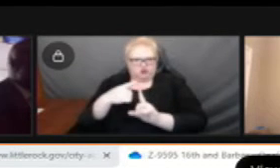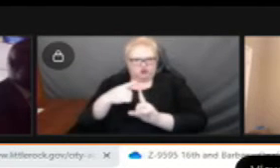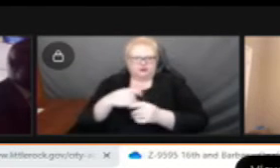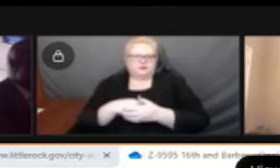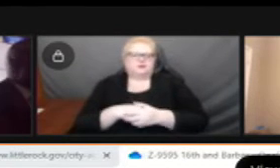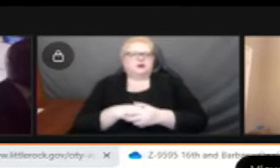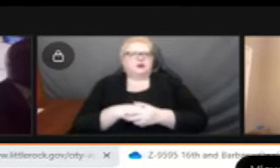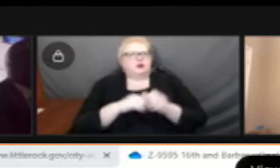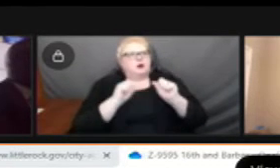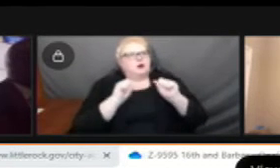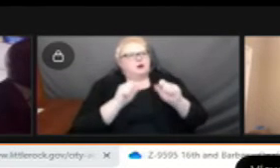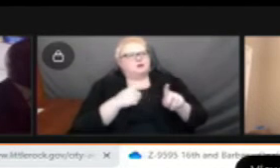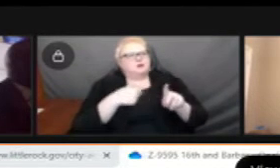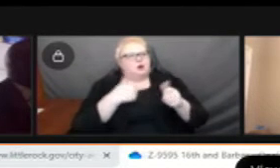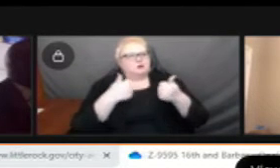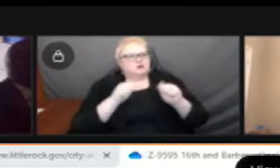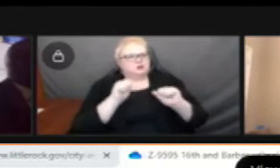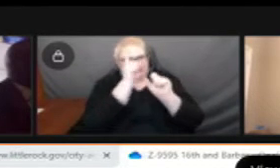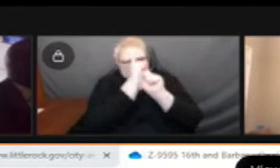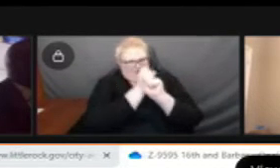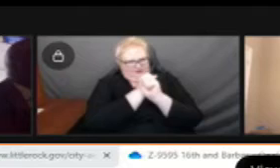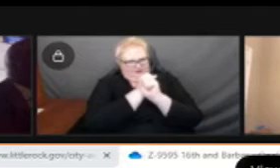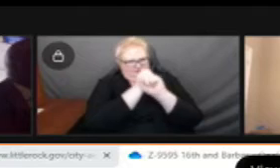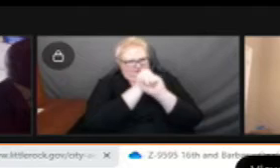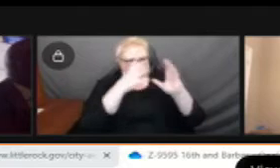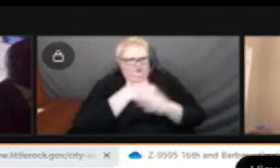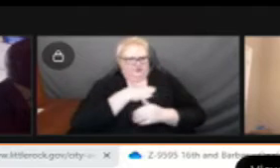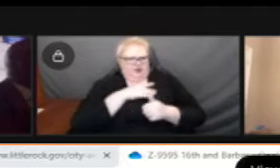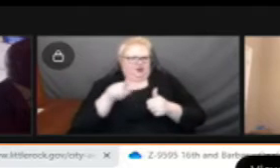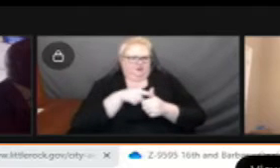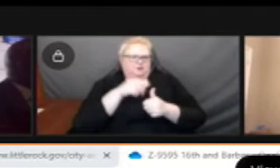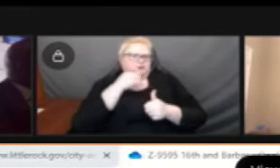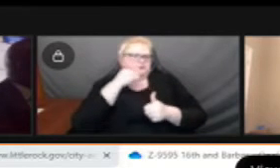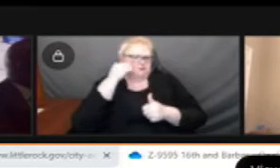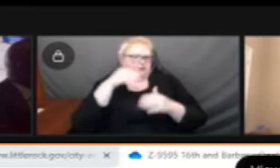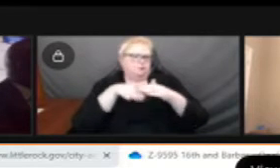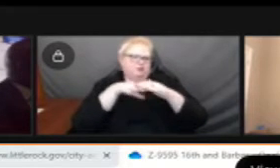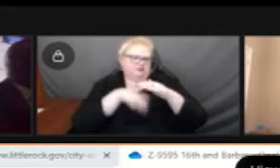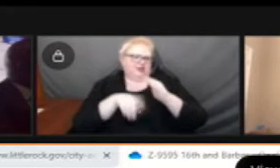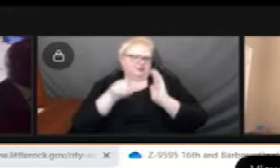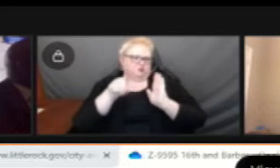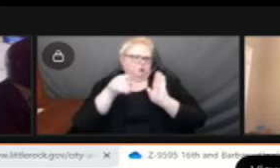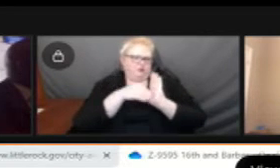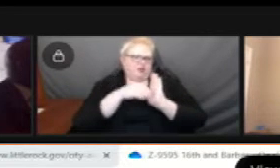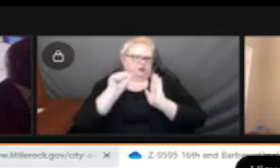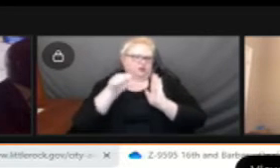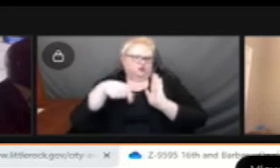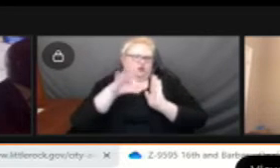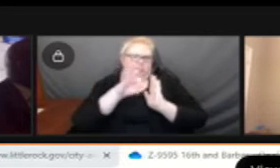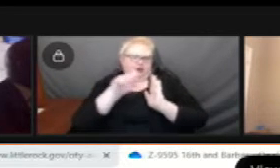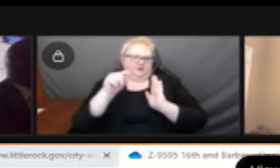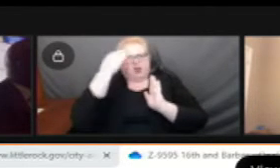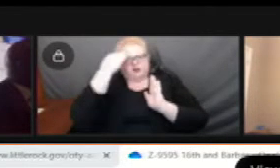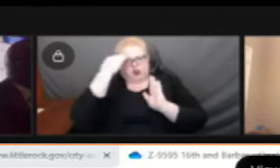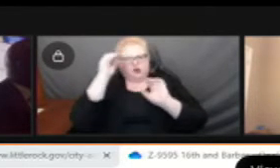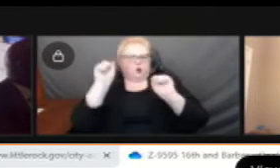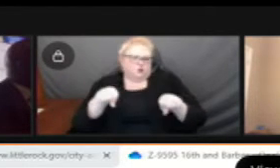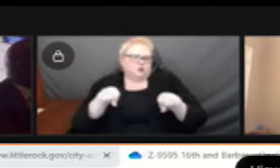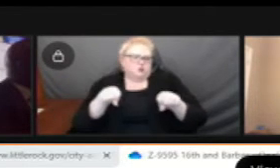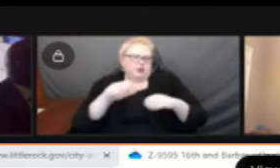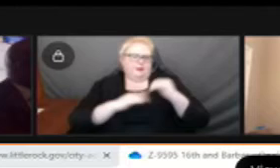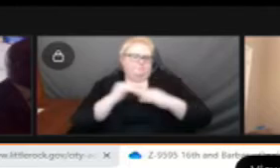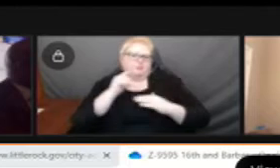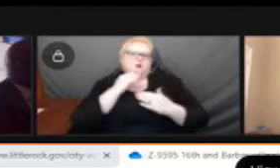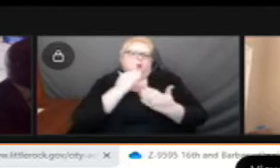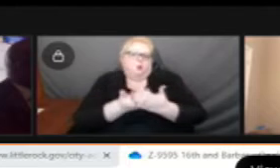get a visual. My first home was less than 1,000 square feet. So I know what you can do with a small space, and it was 3-bedroom,